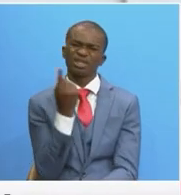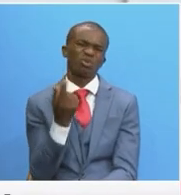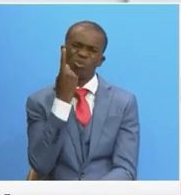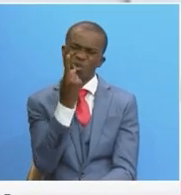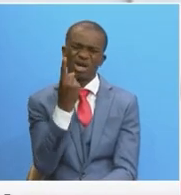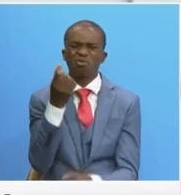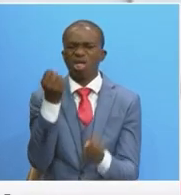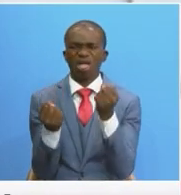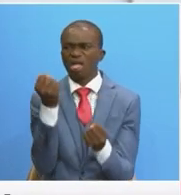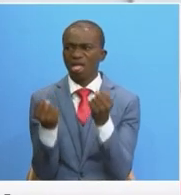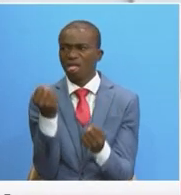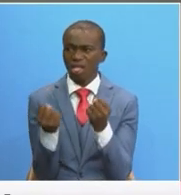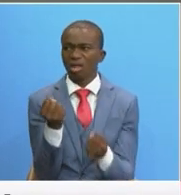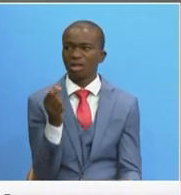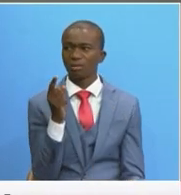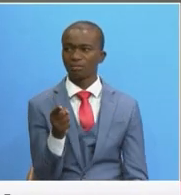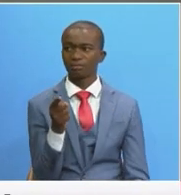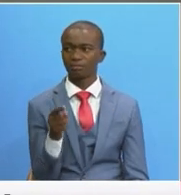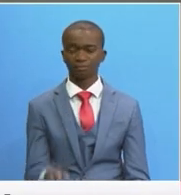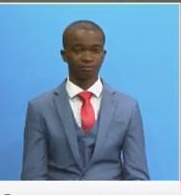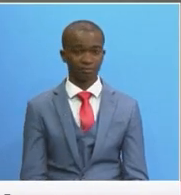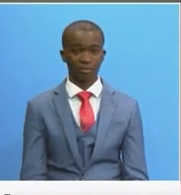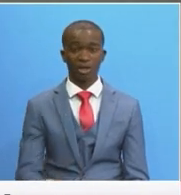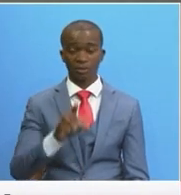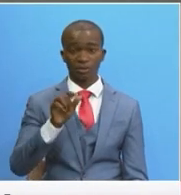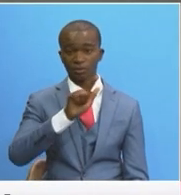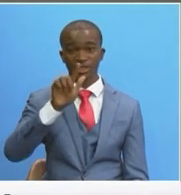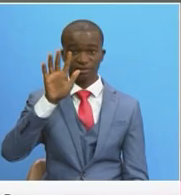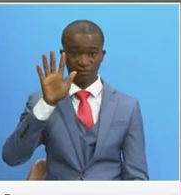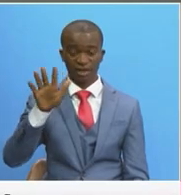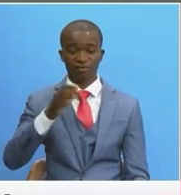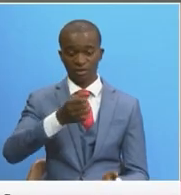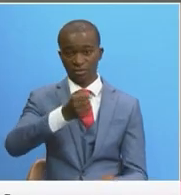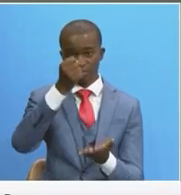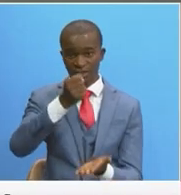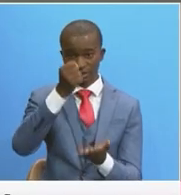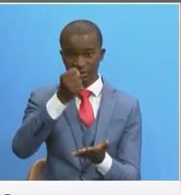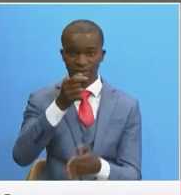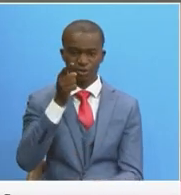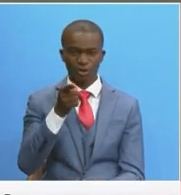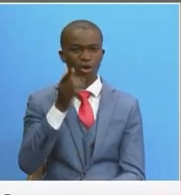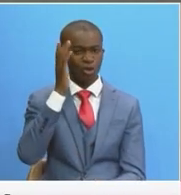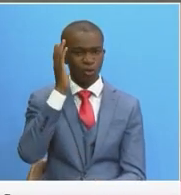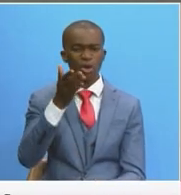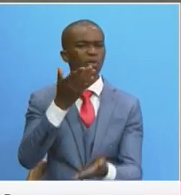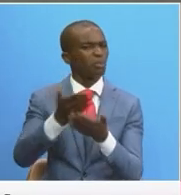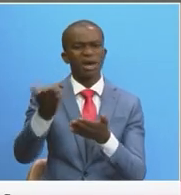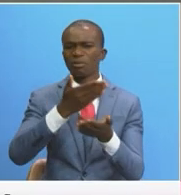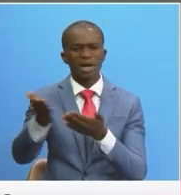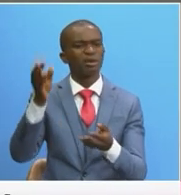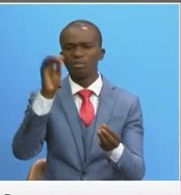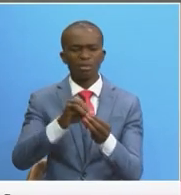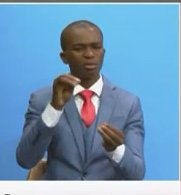been consumed in transport. In 2025 budget, we are getting extra number of vehicles. We